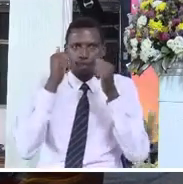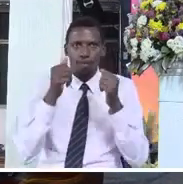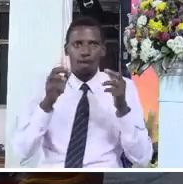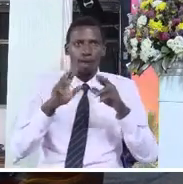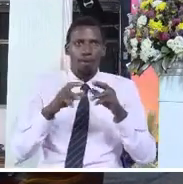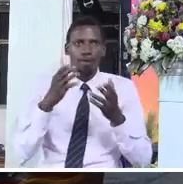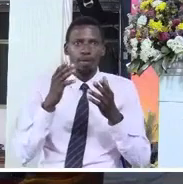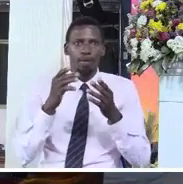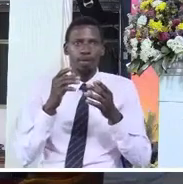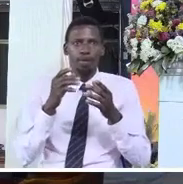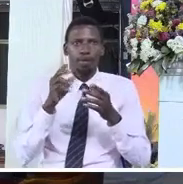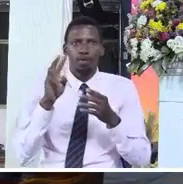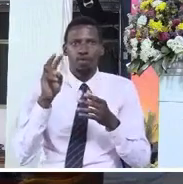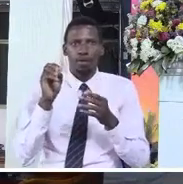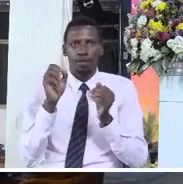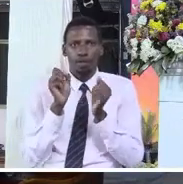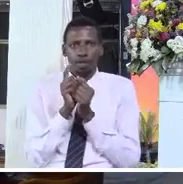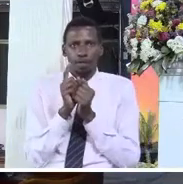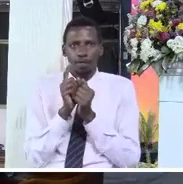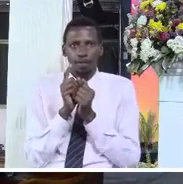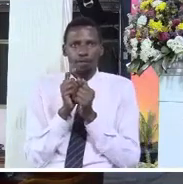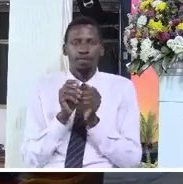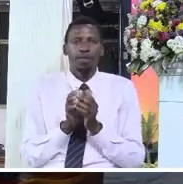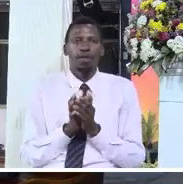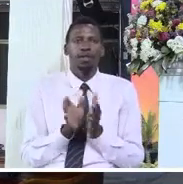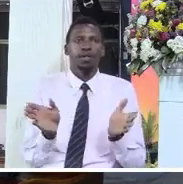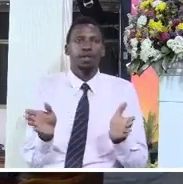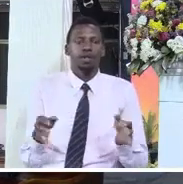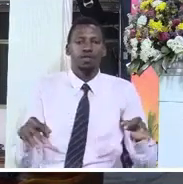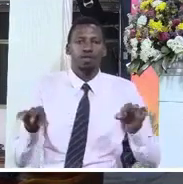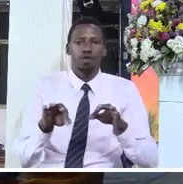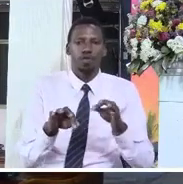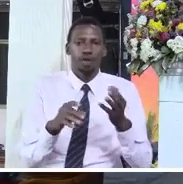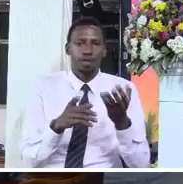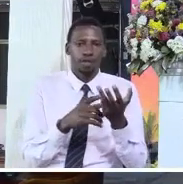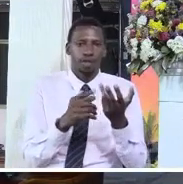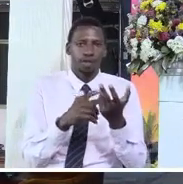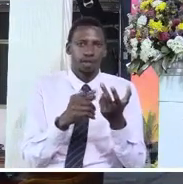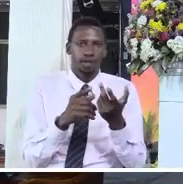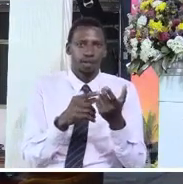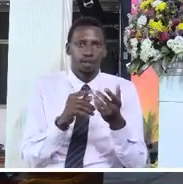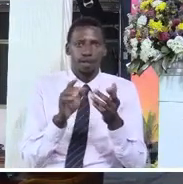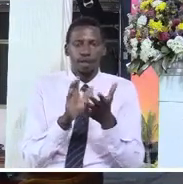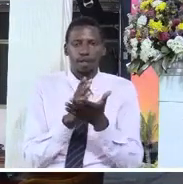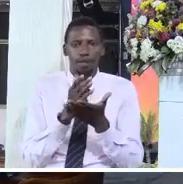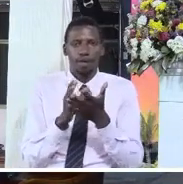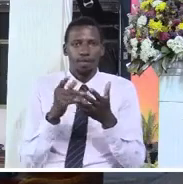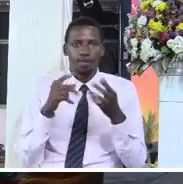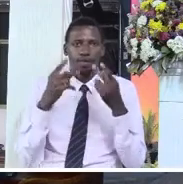by the General Conference Statistics Department, and they realized that